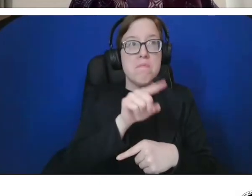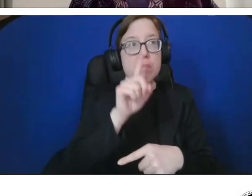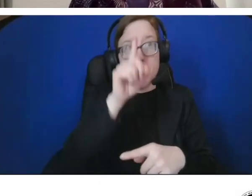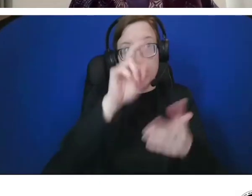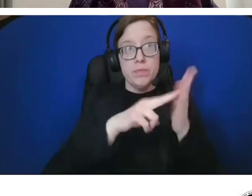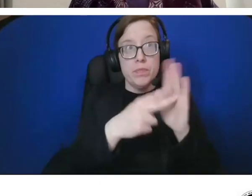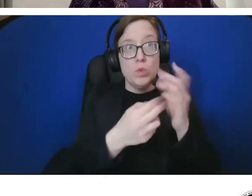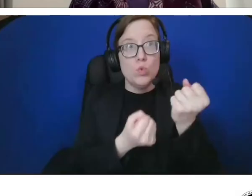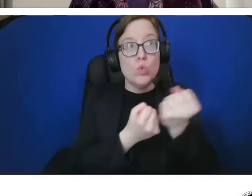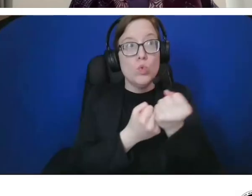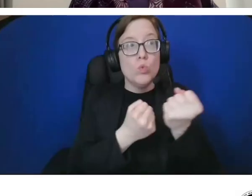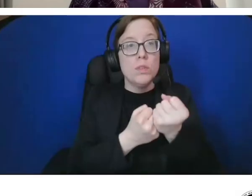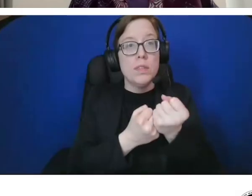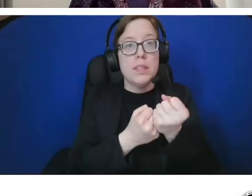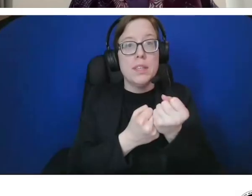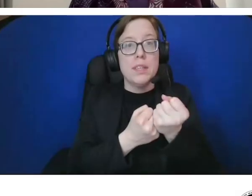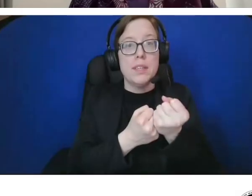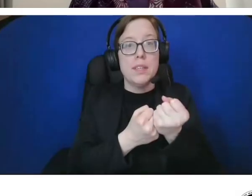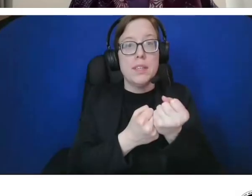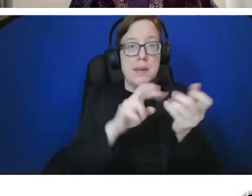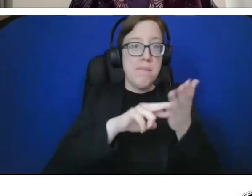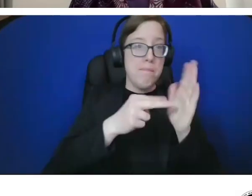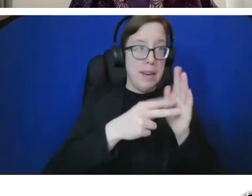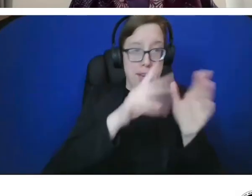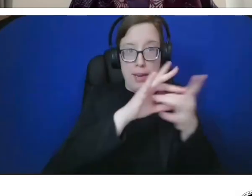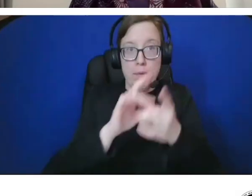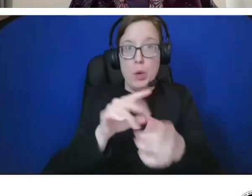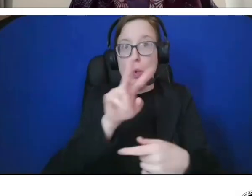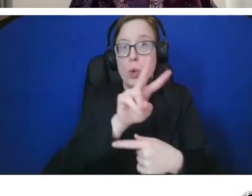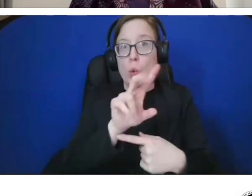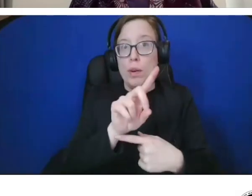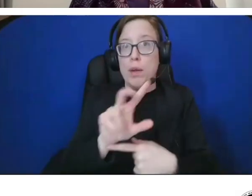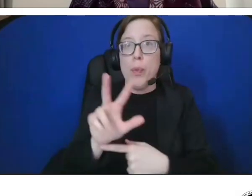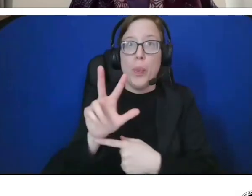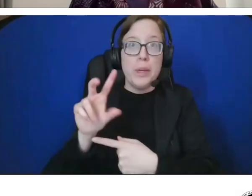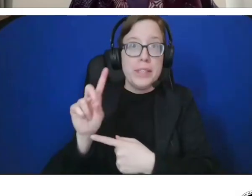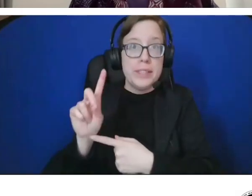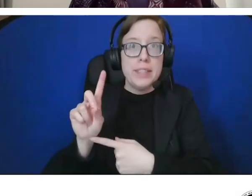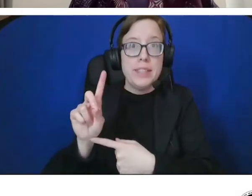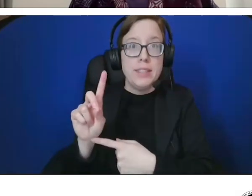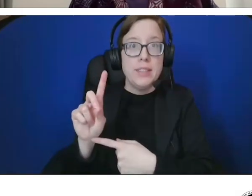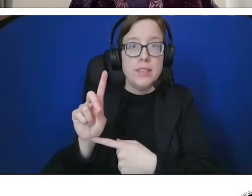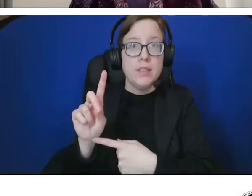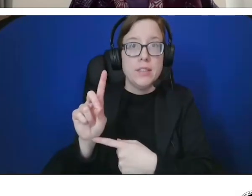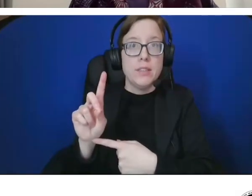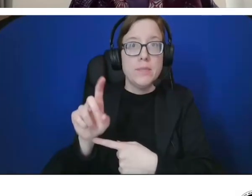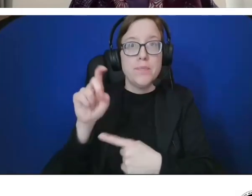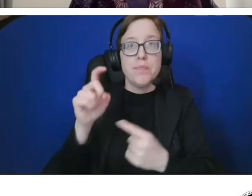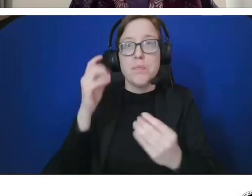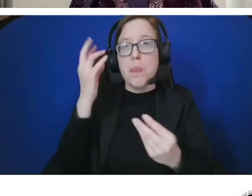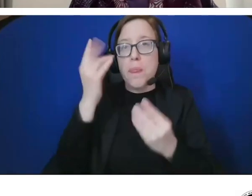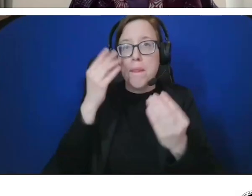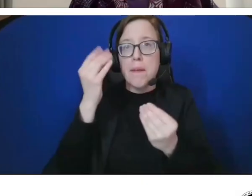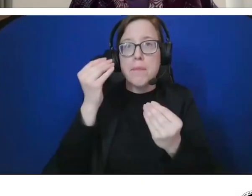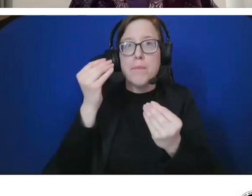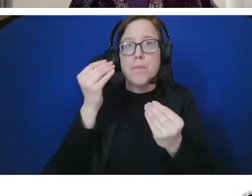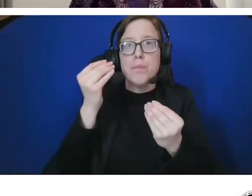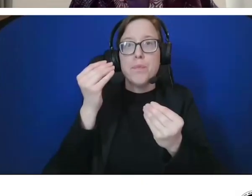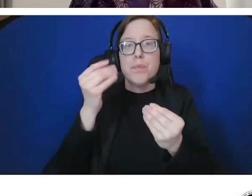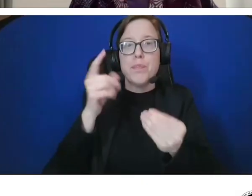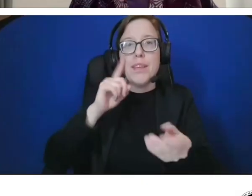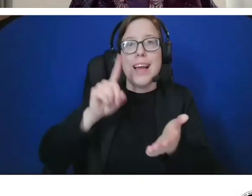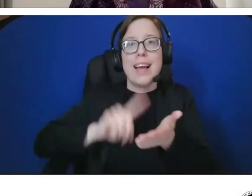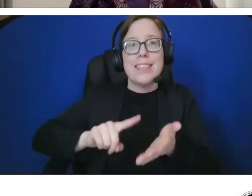support meaning making, right? And they might be 2D or 3D. And so we need to think a little bit